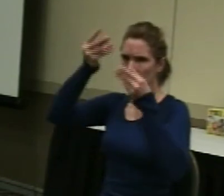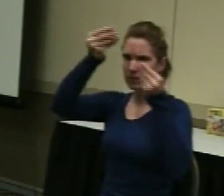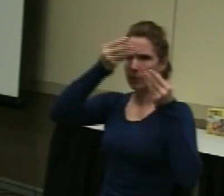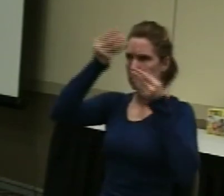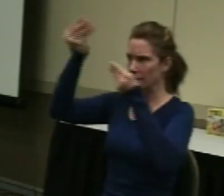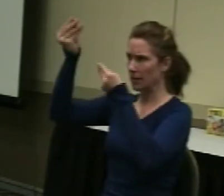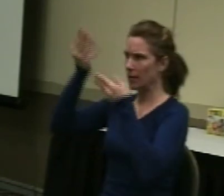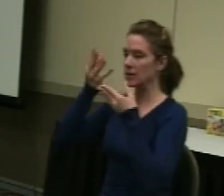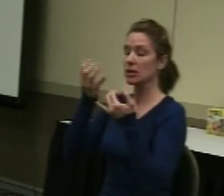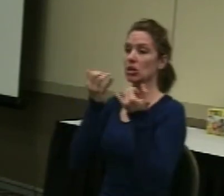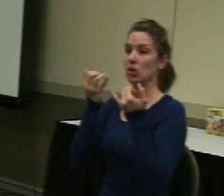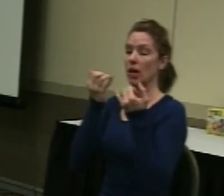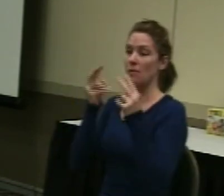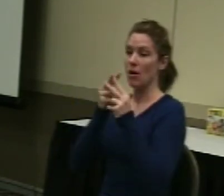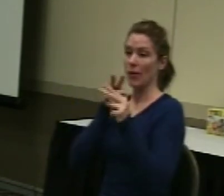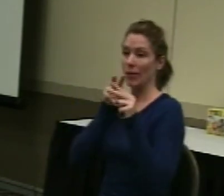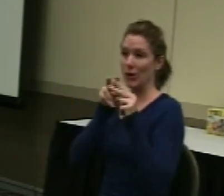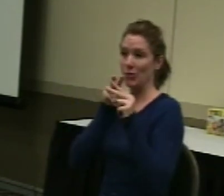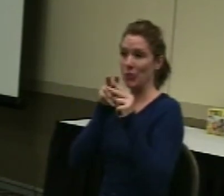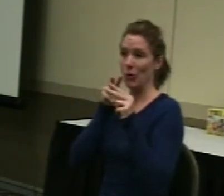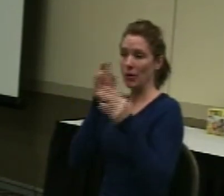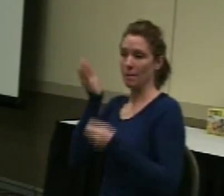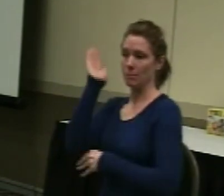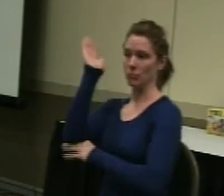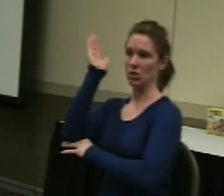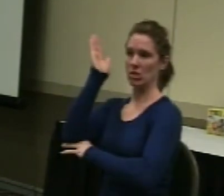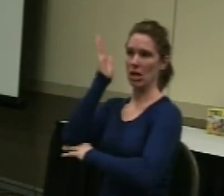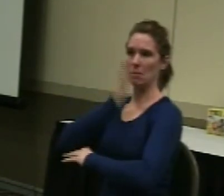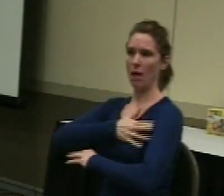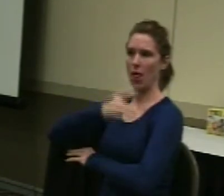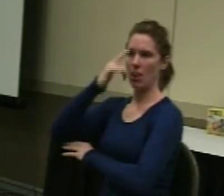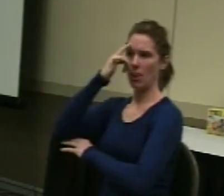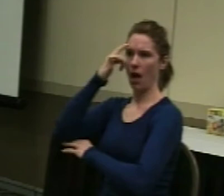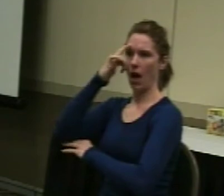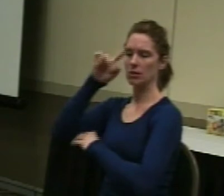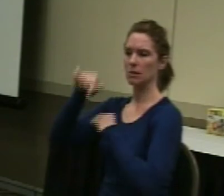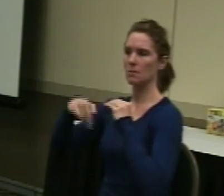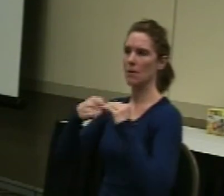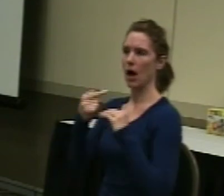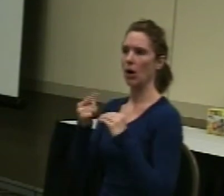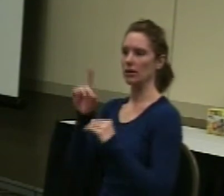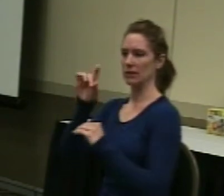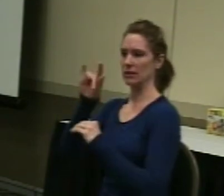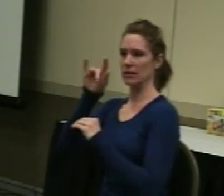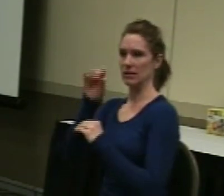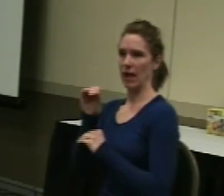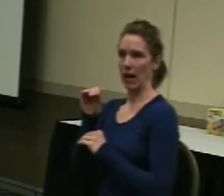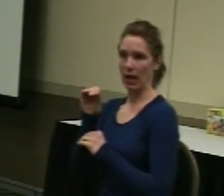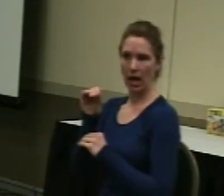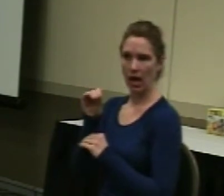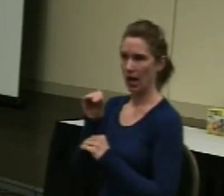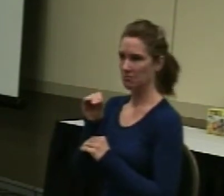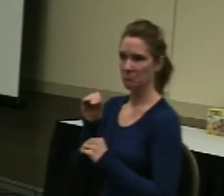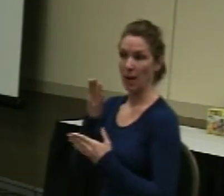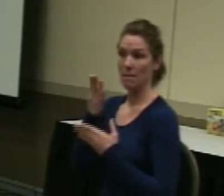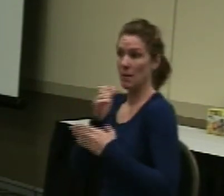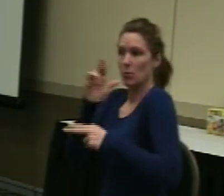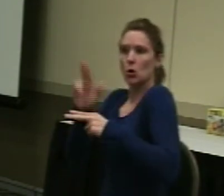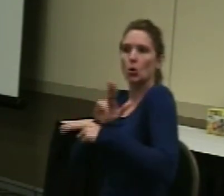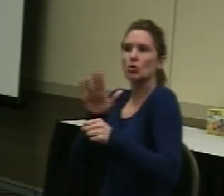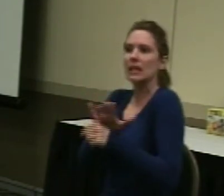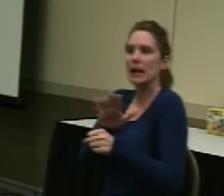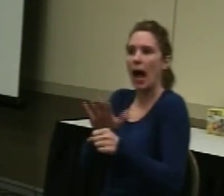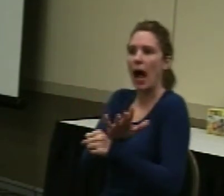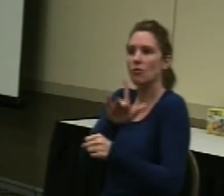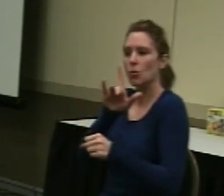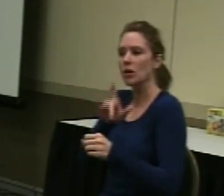look forward to presenting you some thoughts, perhaps indeed, about data sources that we don't use enough,